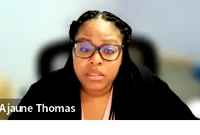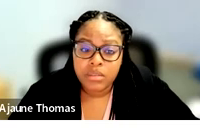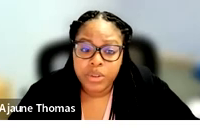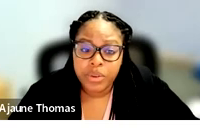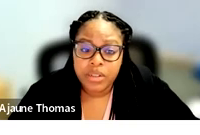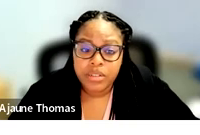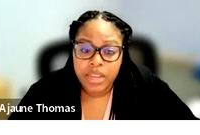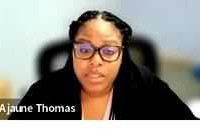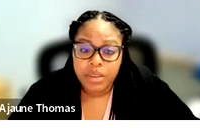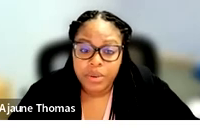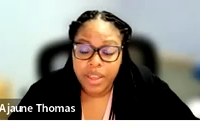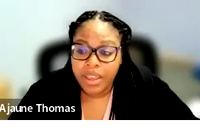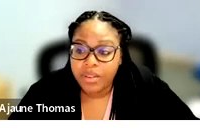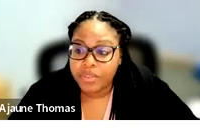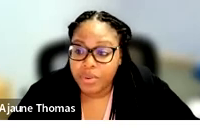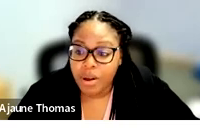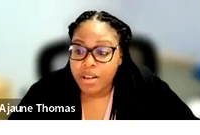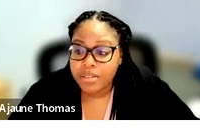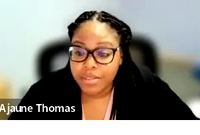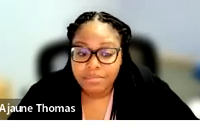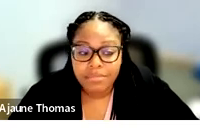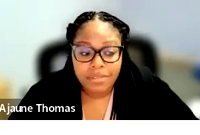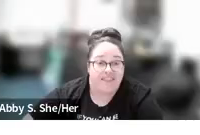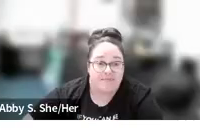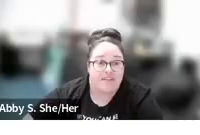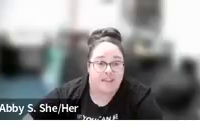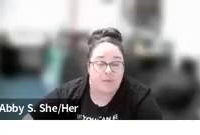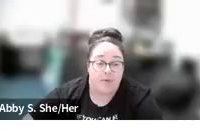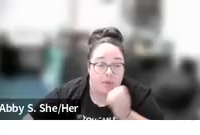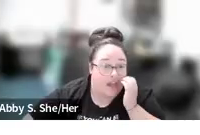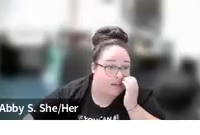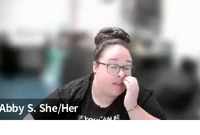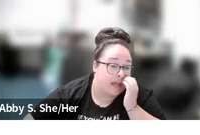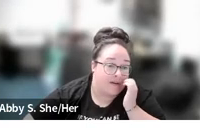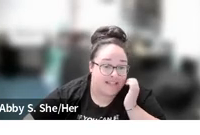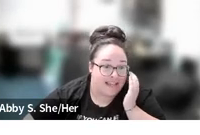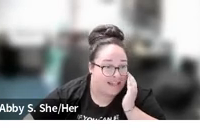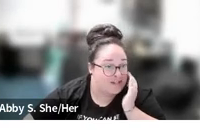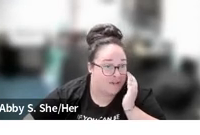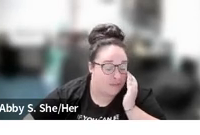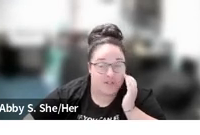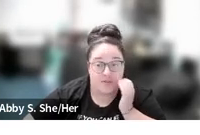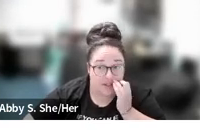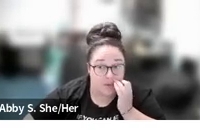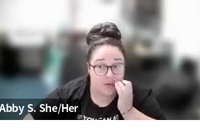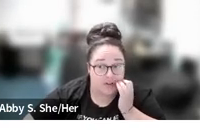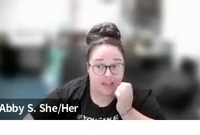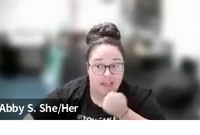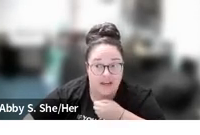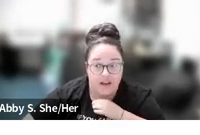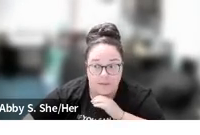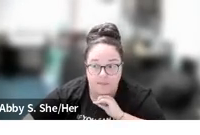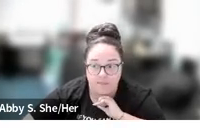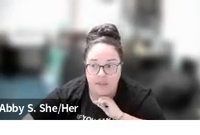text, where you can text to communicate on phone calls. Yeah, and that's something that we both have, the iOS and Android, which is really cool.